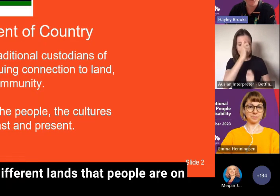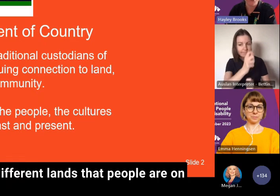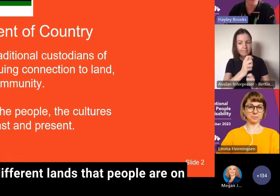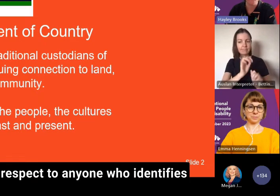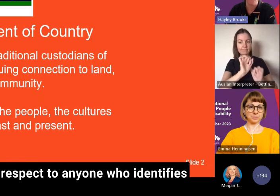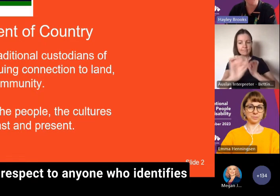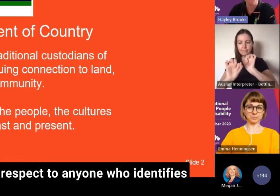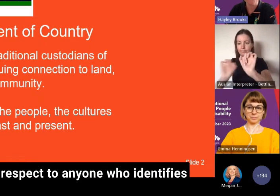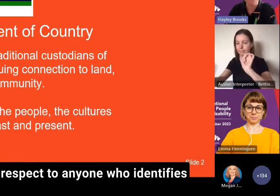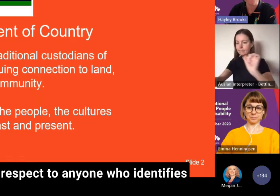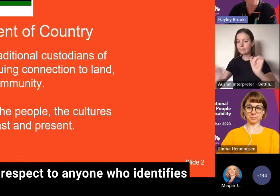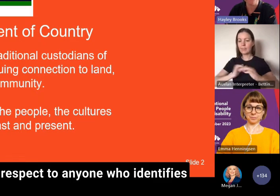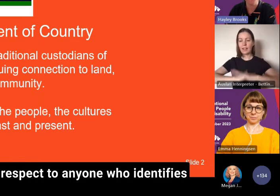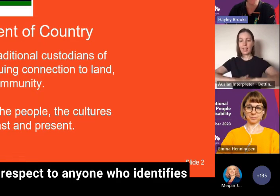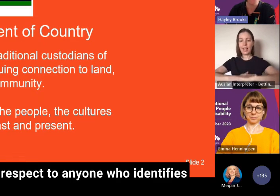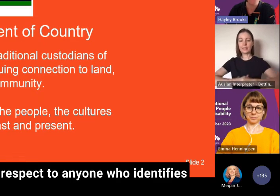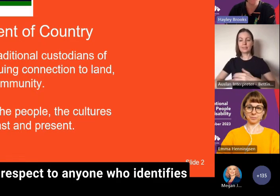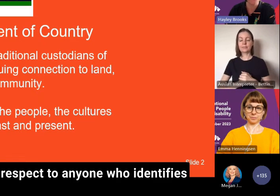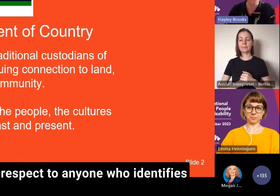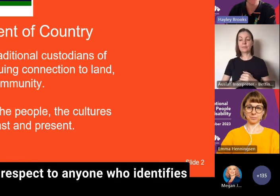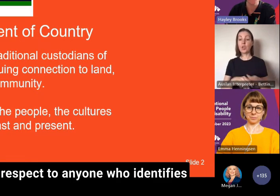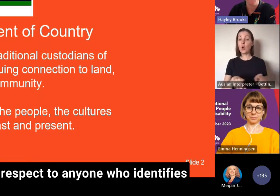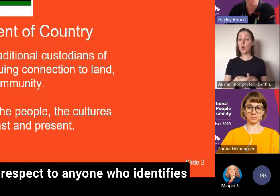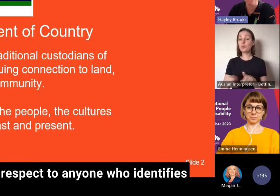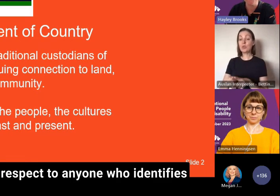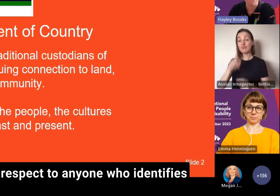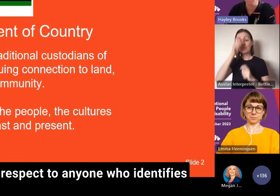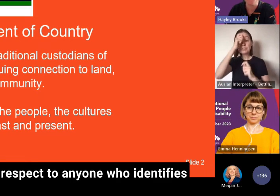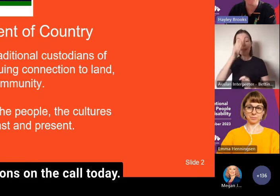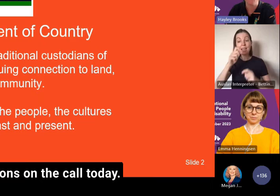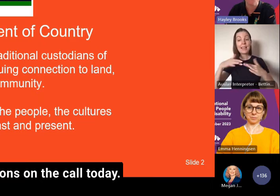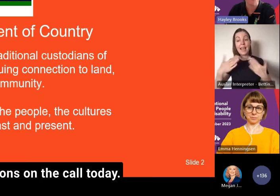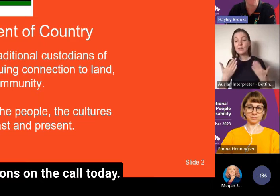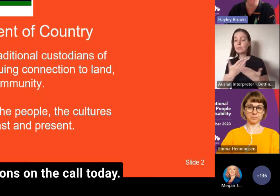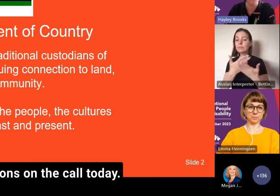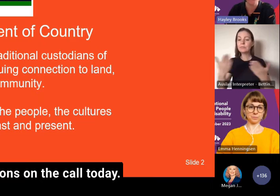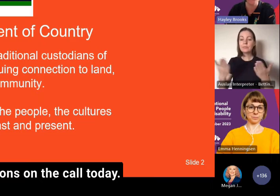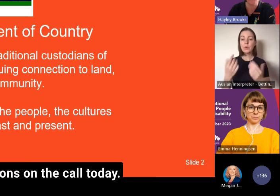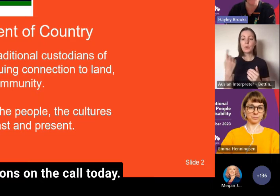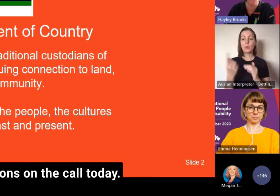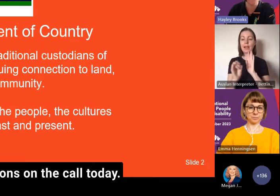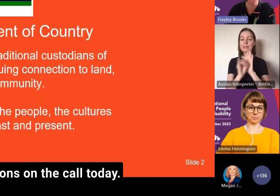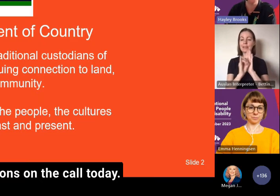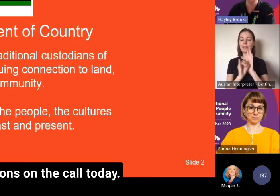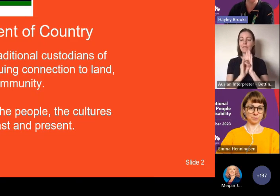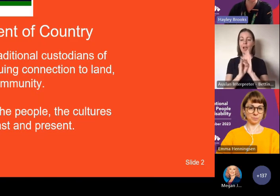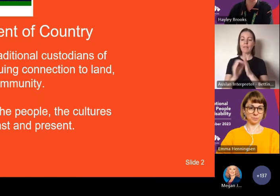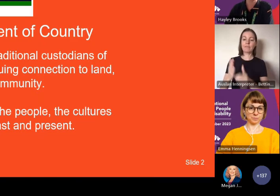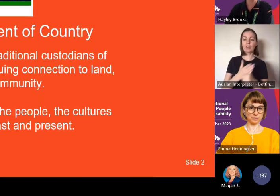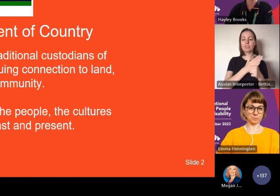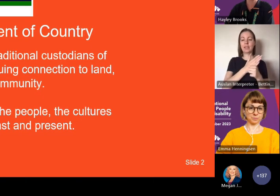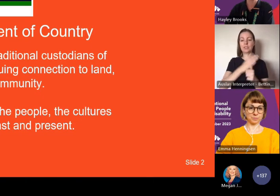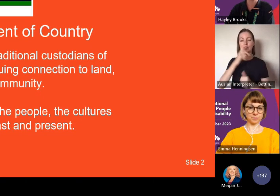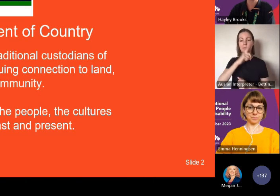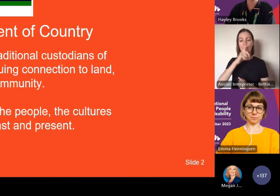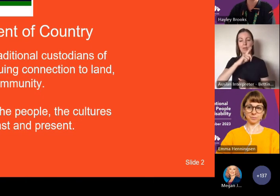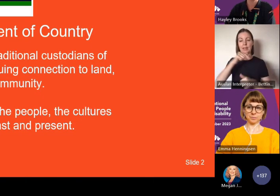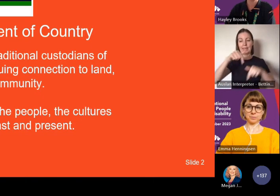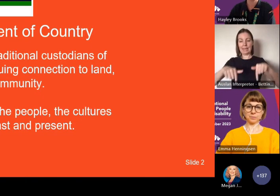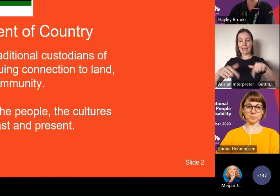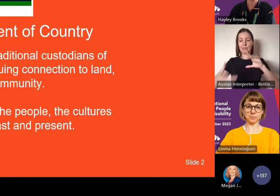are on, and also extending that respect to anyone who identifies as First Nations on the call today.